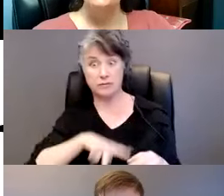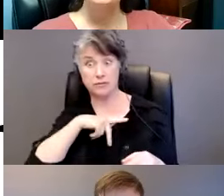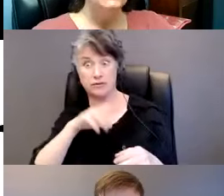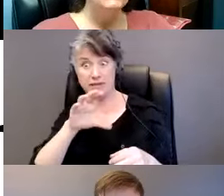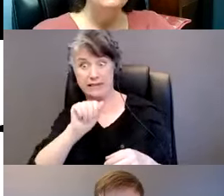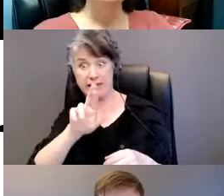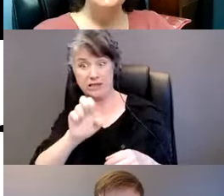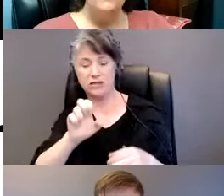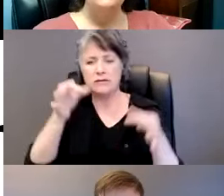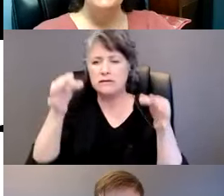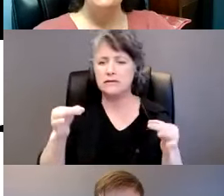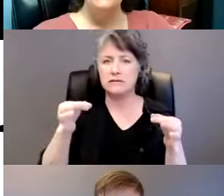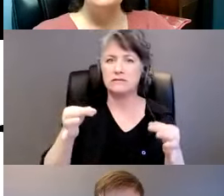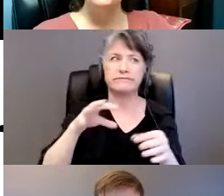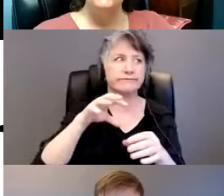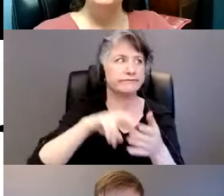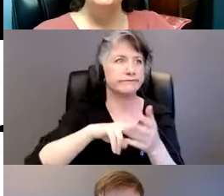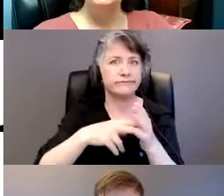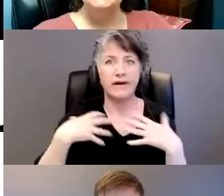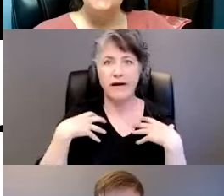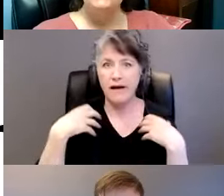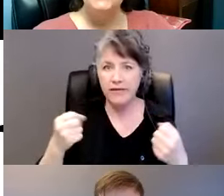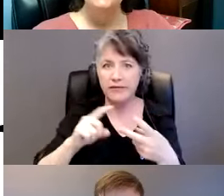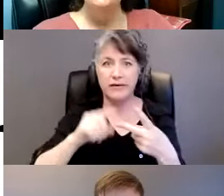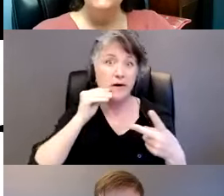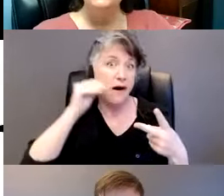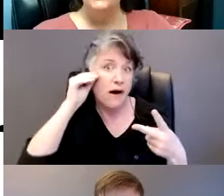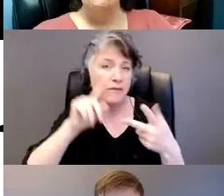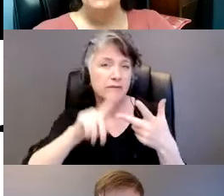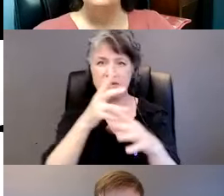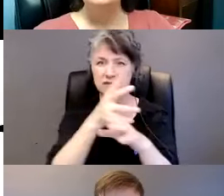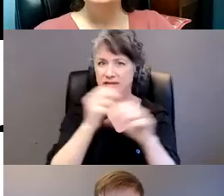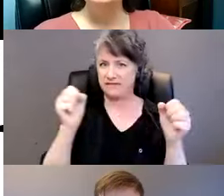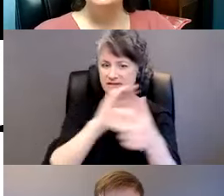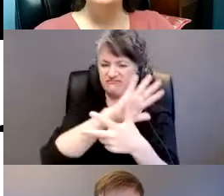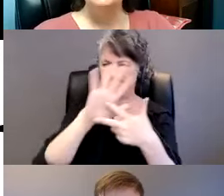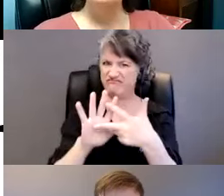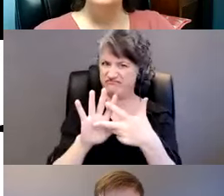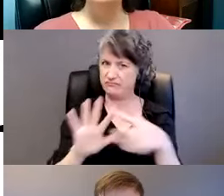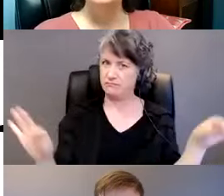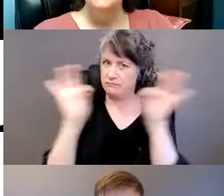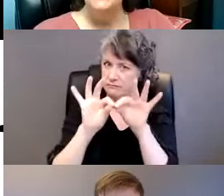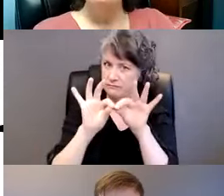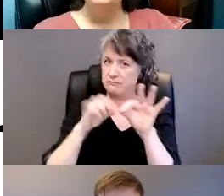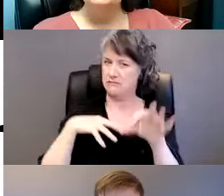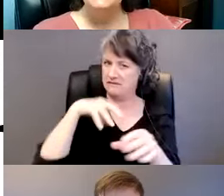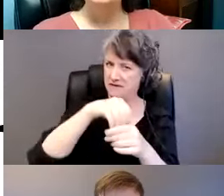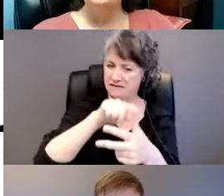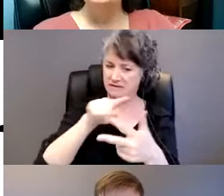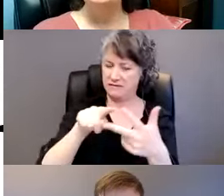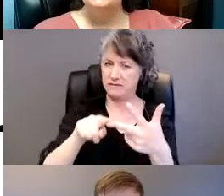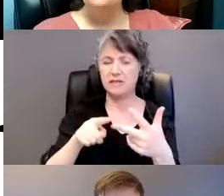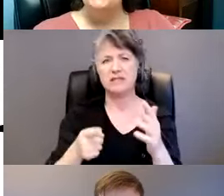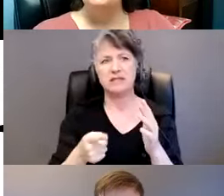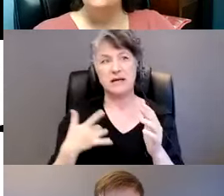care includes healthcare and shelter and safety. Those are the three big ones that I would get involved in. But it tends to